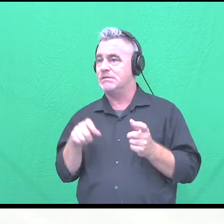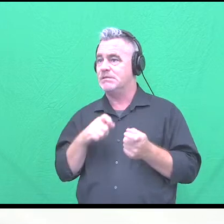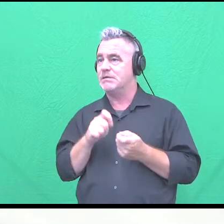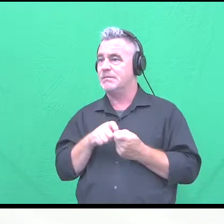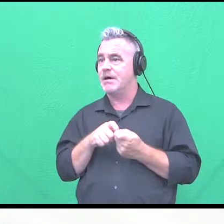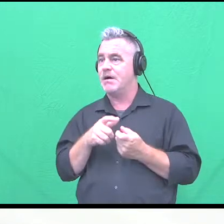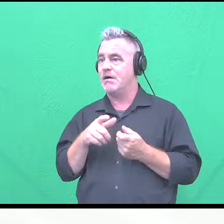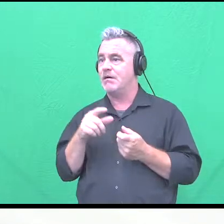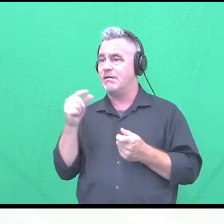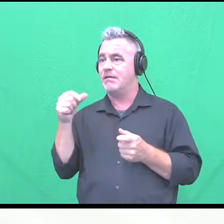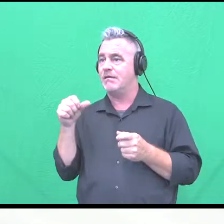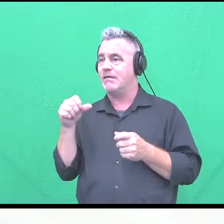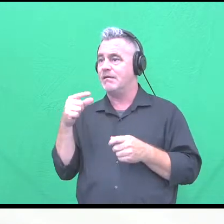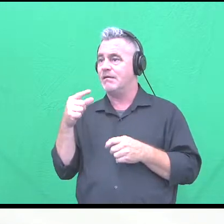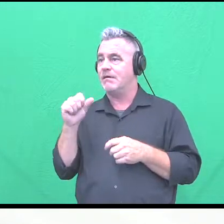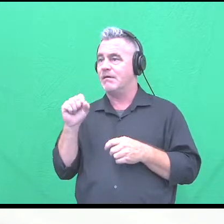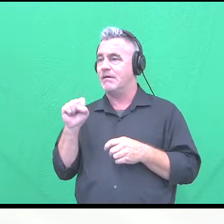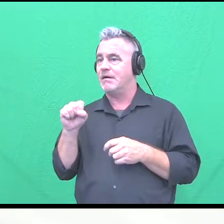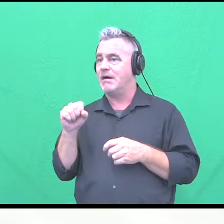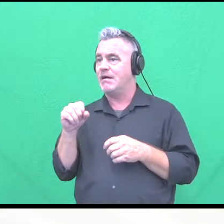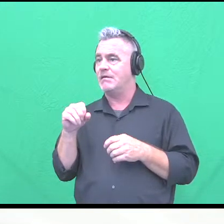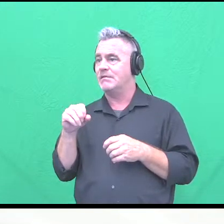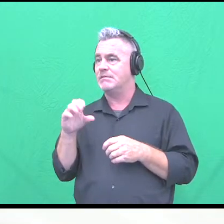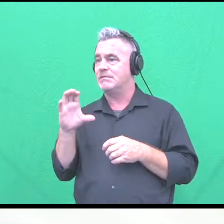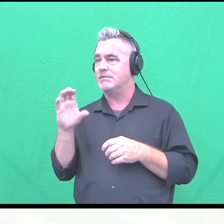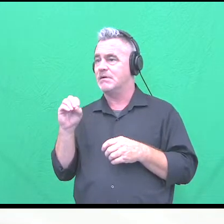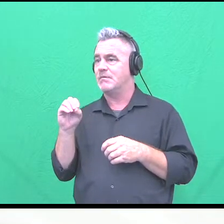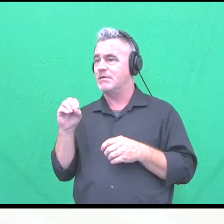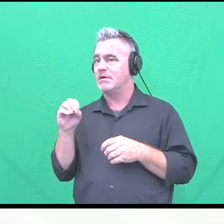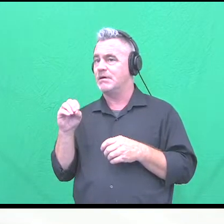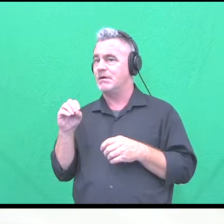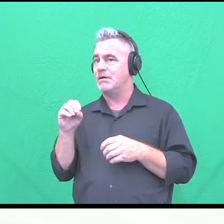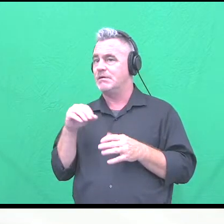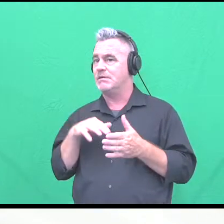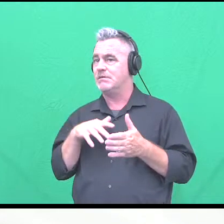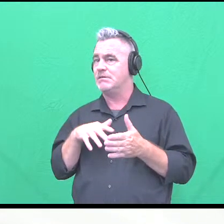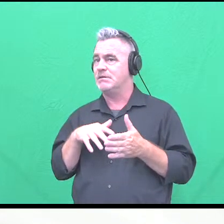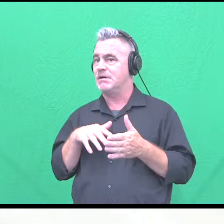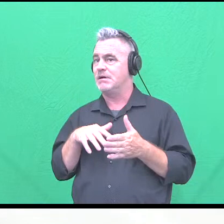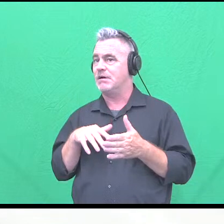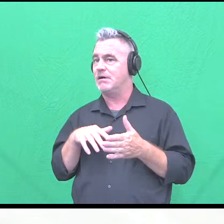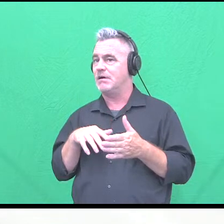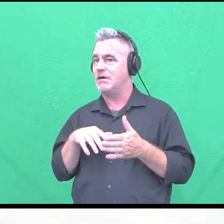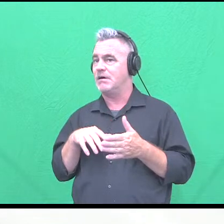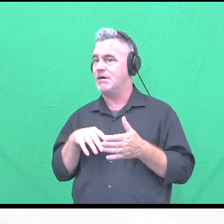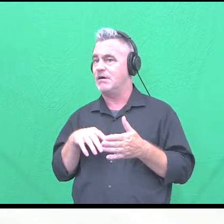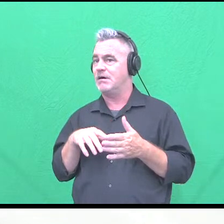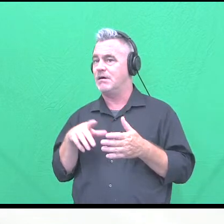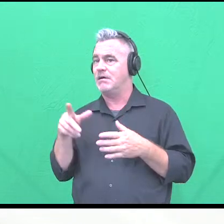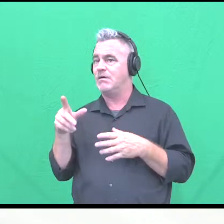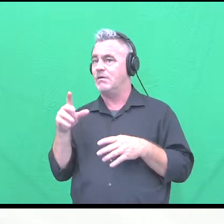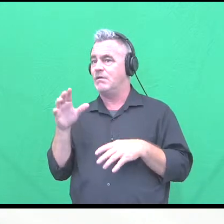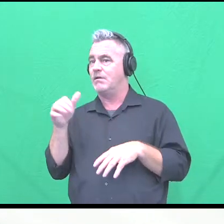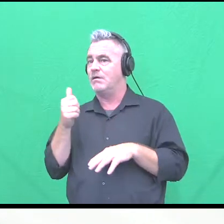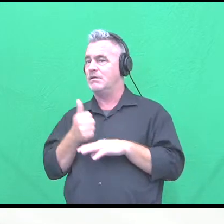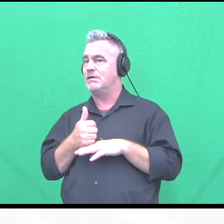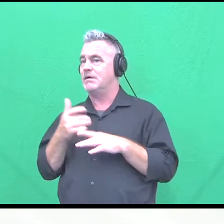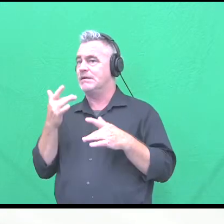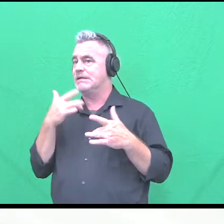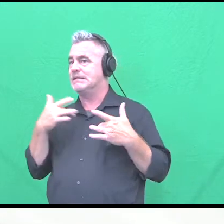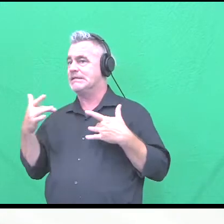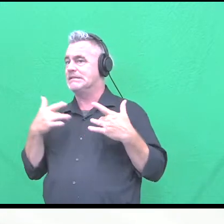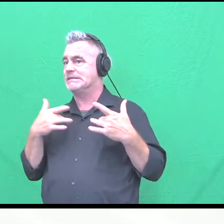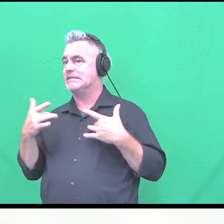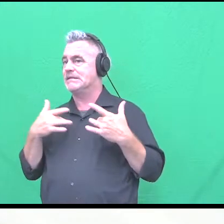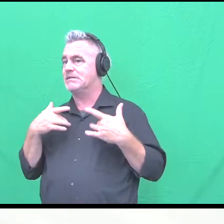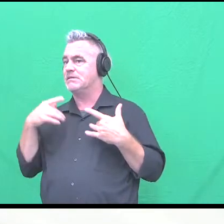company's study on the campus? This is that program we talked about before where they're putting the sensor, the water,